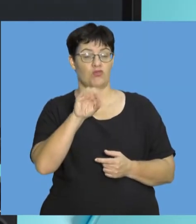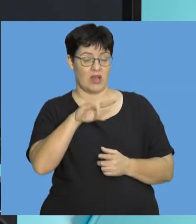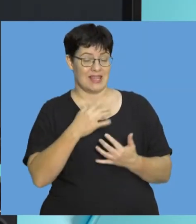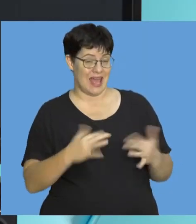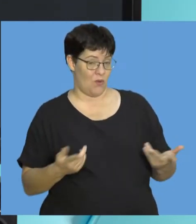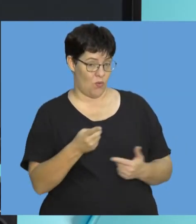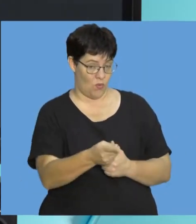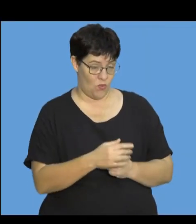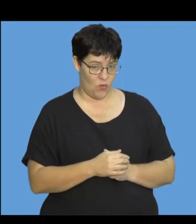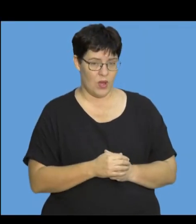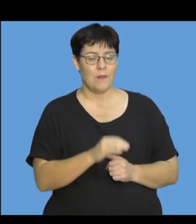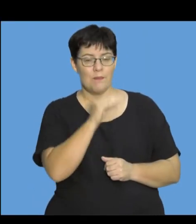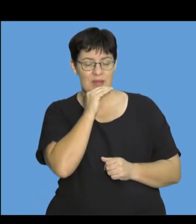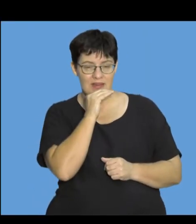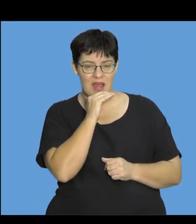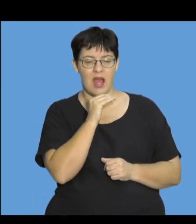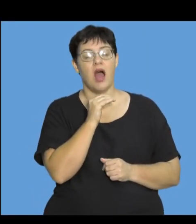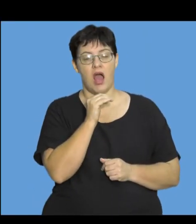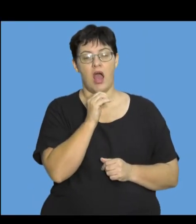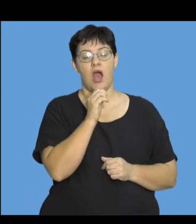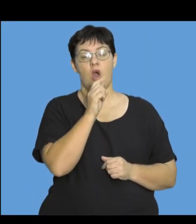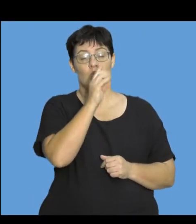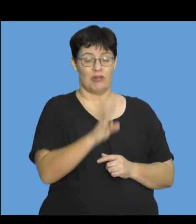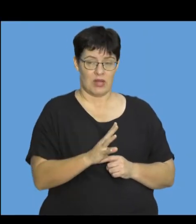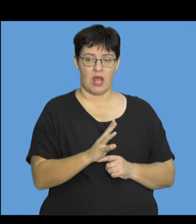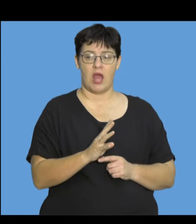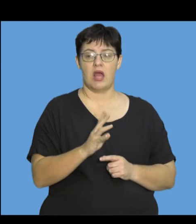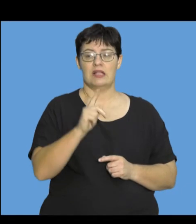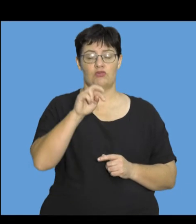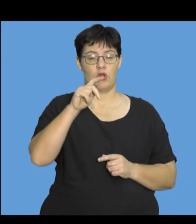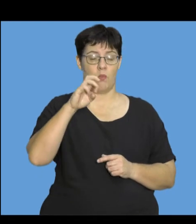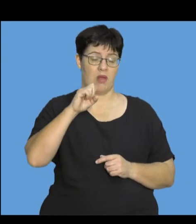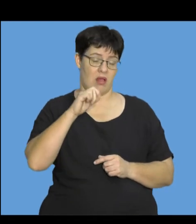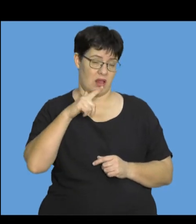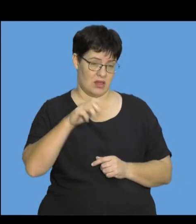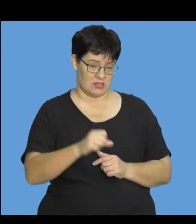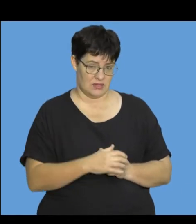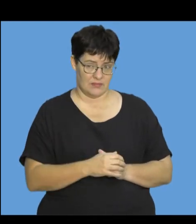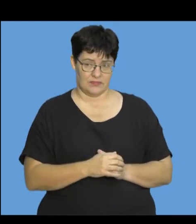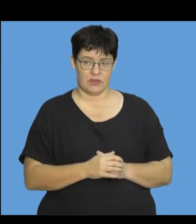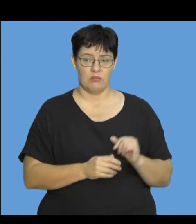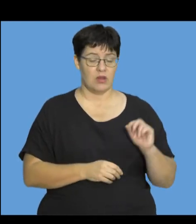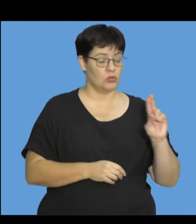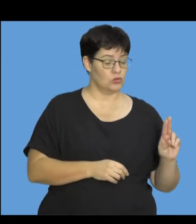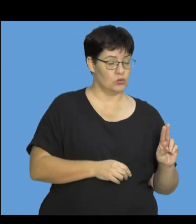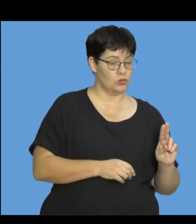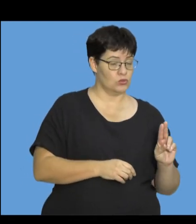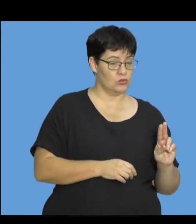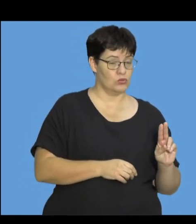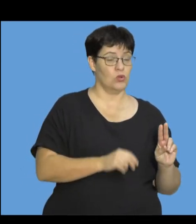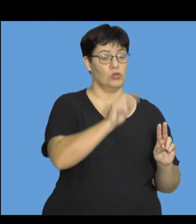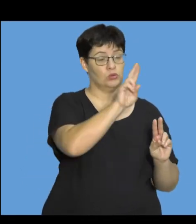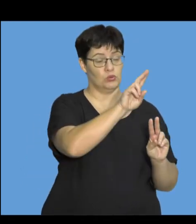this, provided that it is a quadratic trinomial. So you can see this is 2x and that is x. So